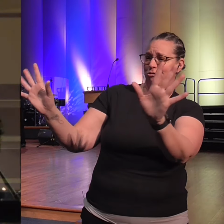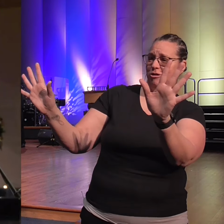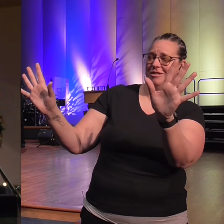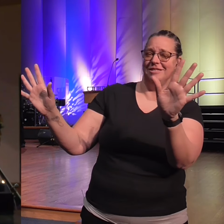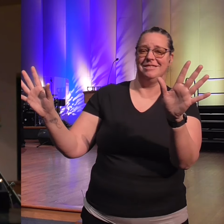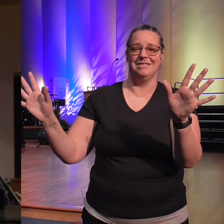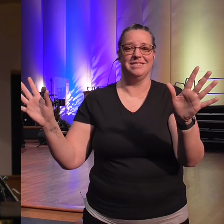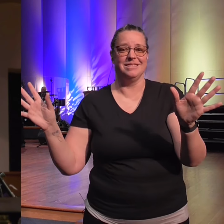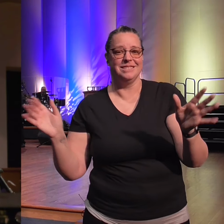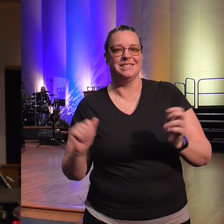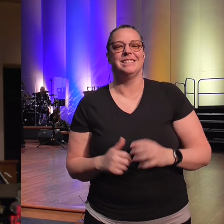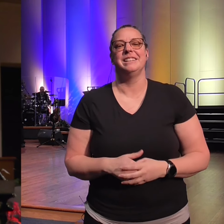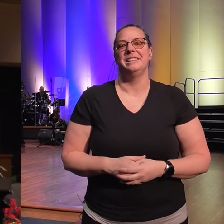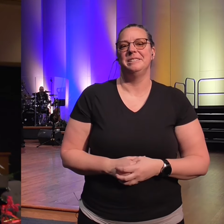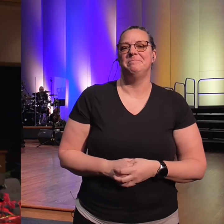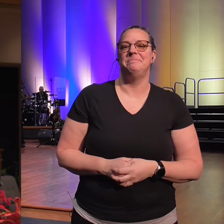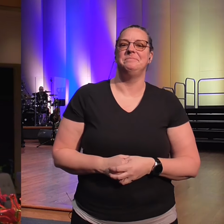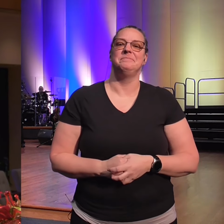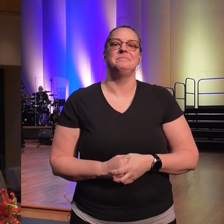out.